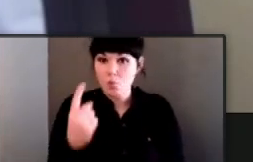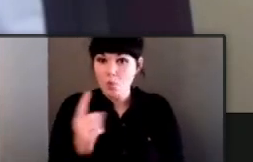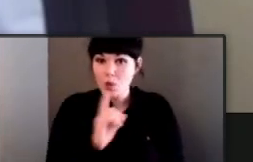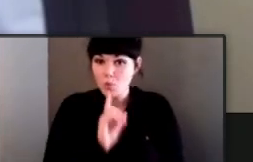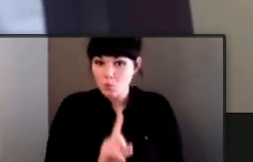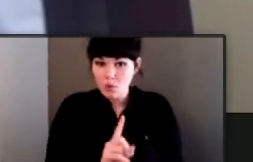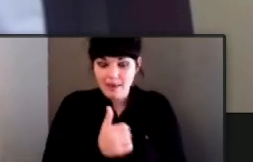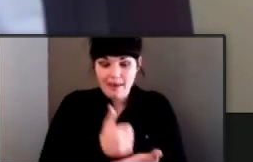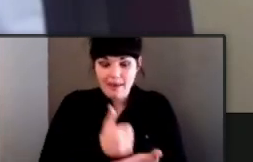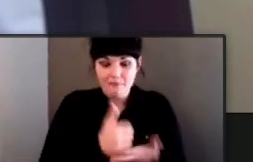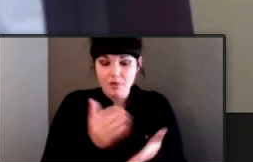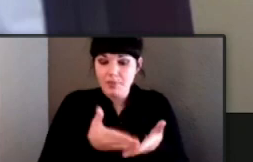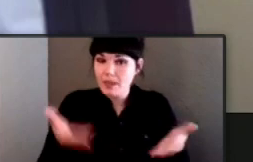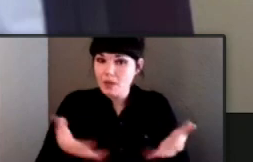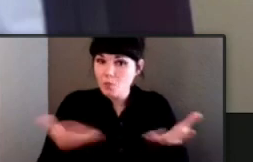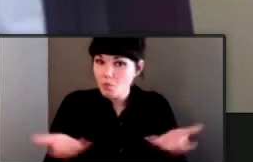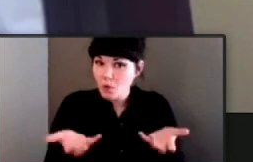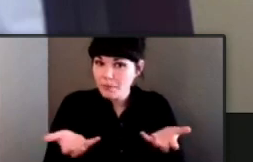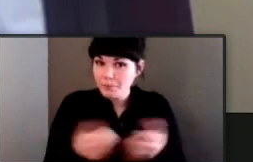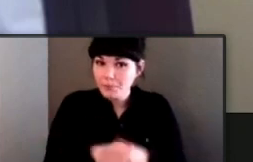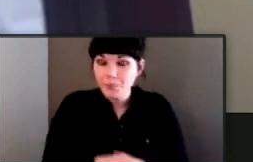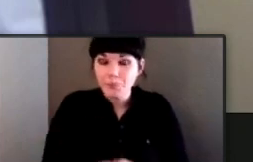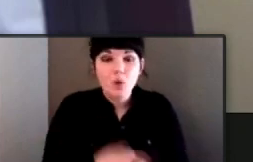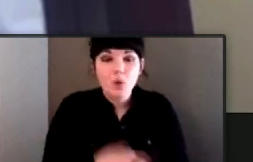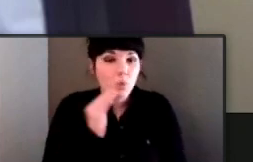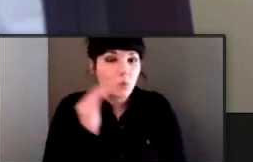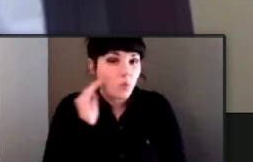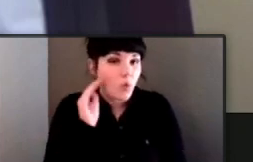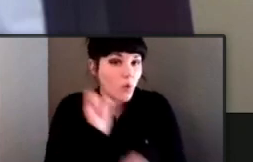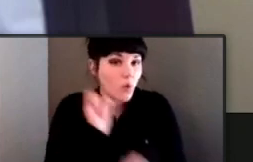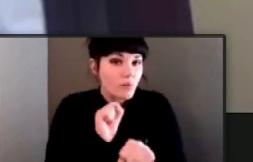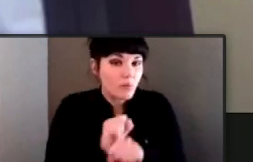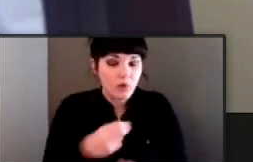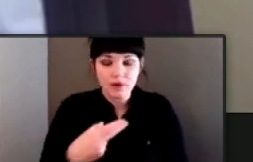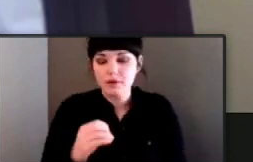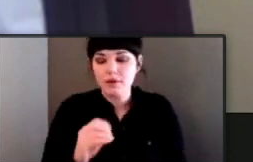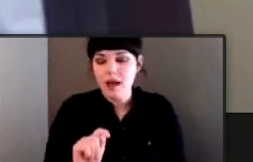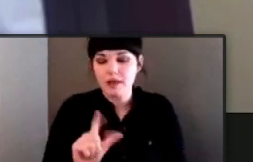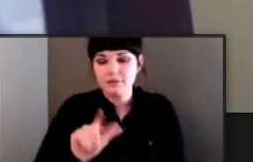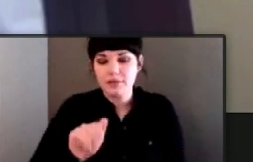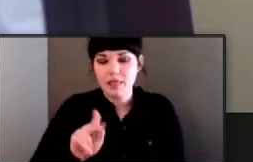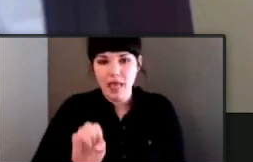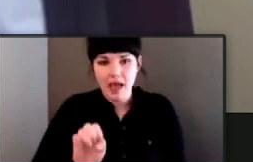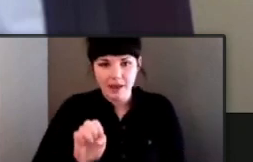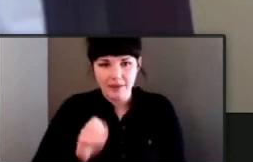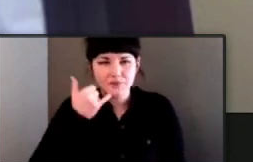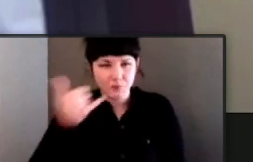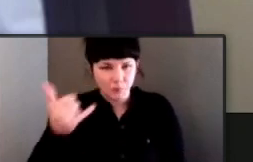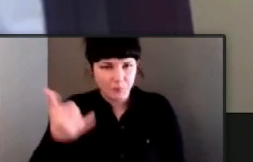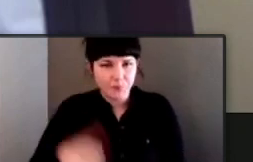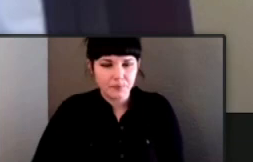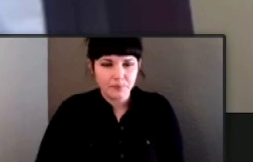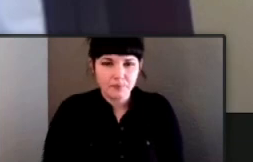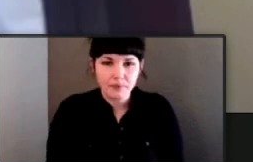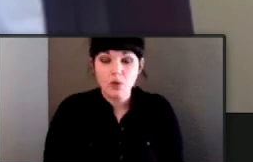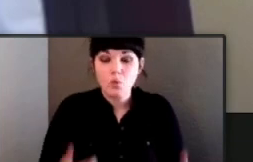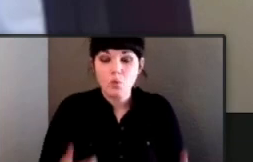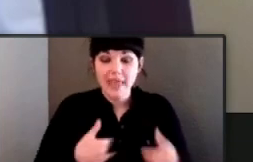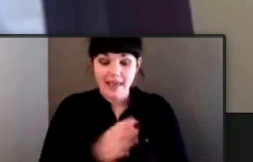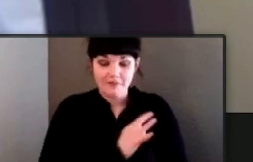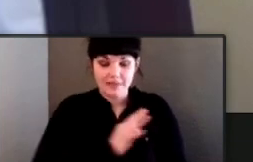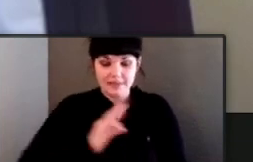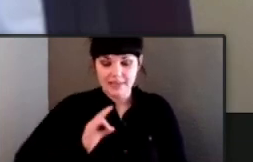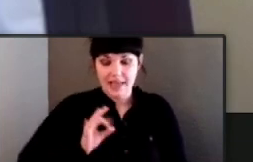And through the homework hotline, we have staff who are bilingual, whereas the student can call into the